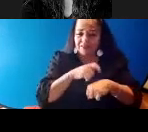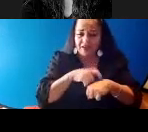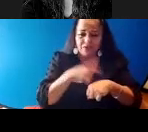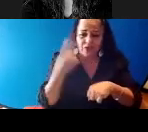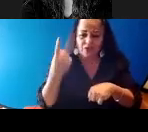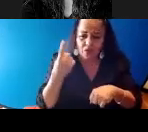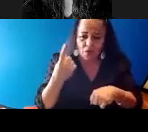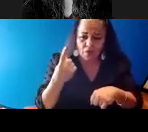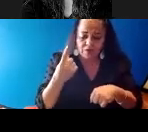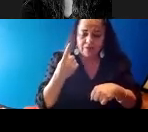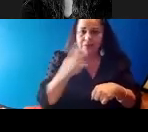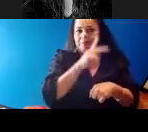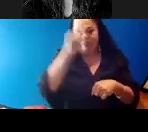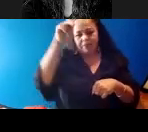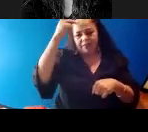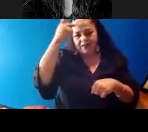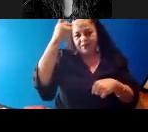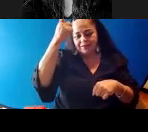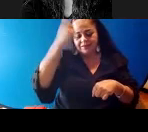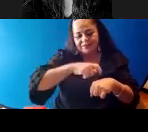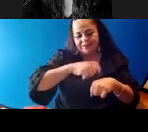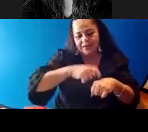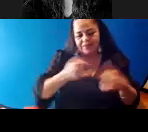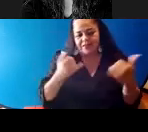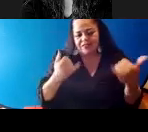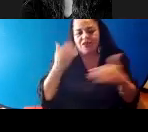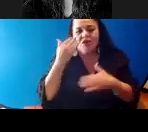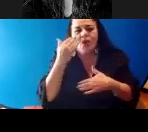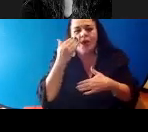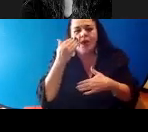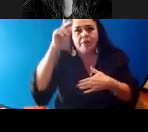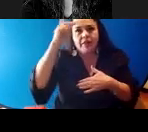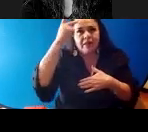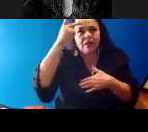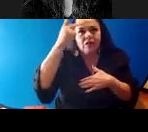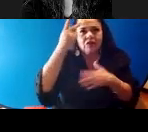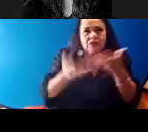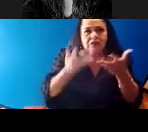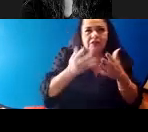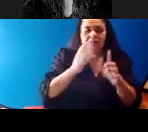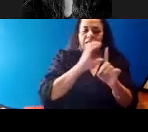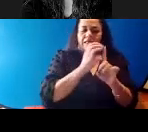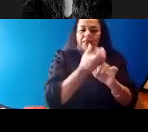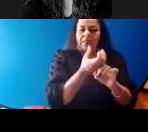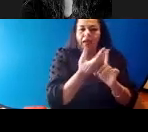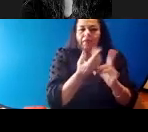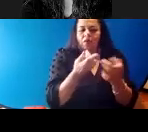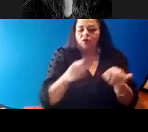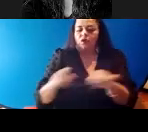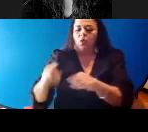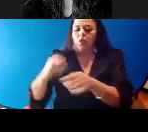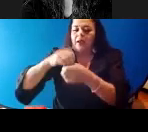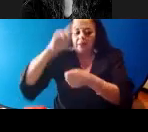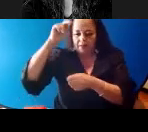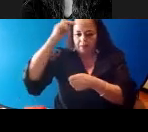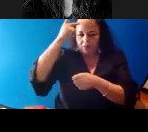crazy times politically, but being aware of what that political climate is in any place where we will go do work. And so just kind of wanted to